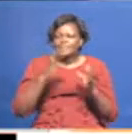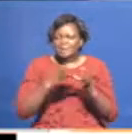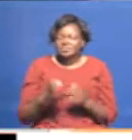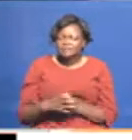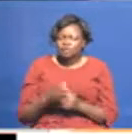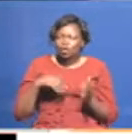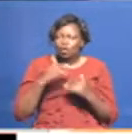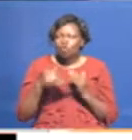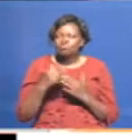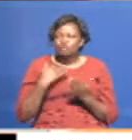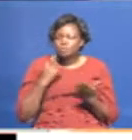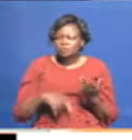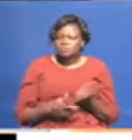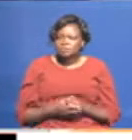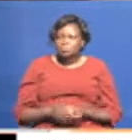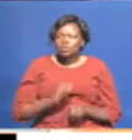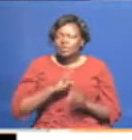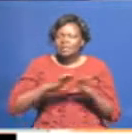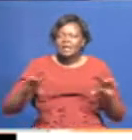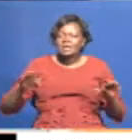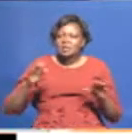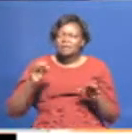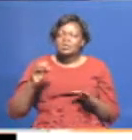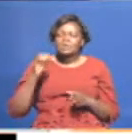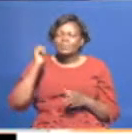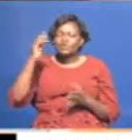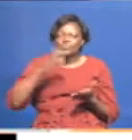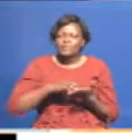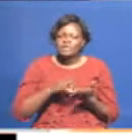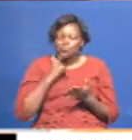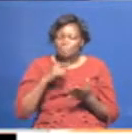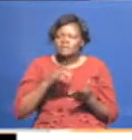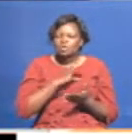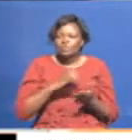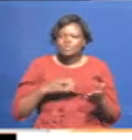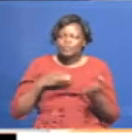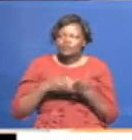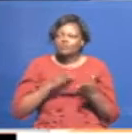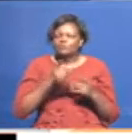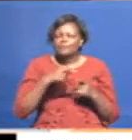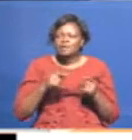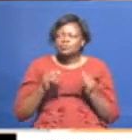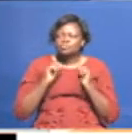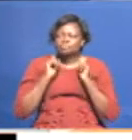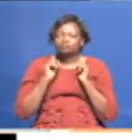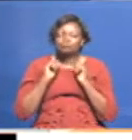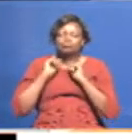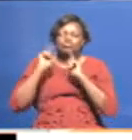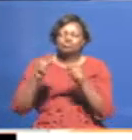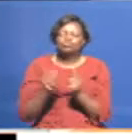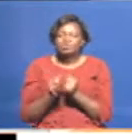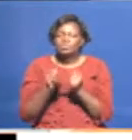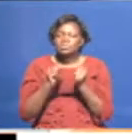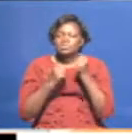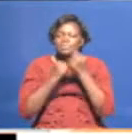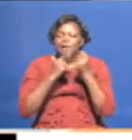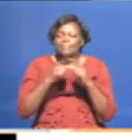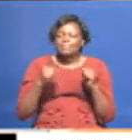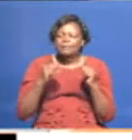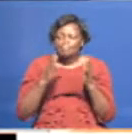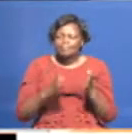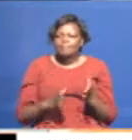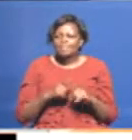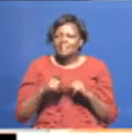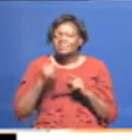the Westlands parliamentary seat, claimed the commission blocked them from being accompanied by supporters. Yet another candidate was allowed